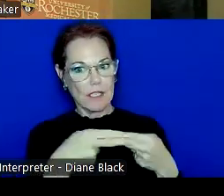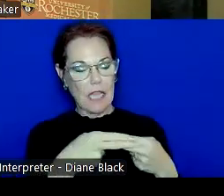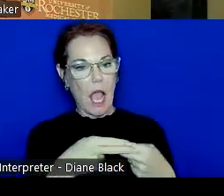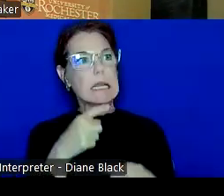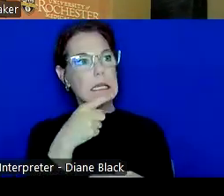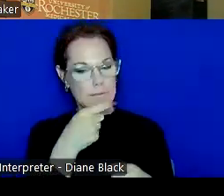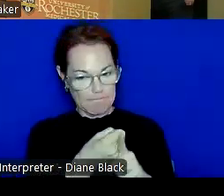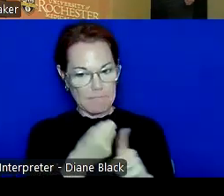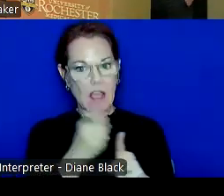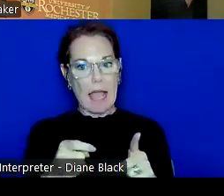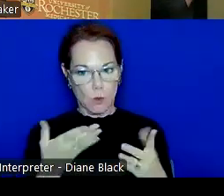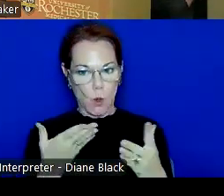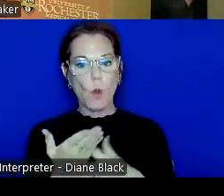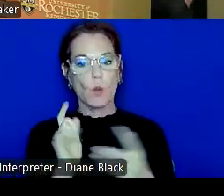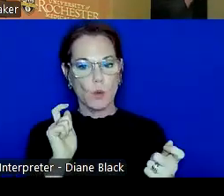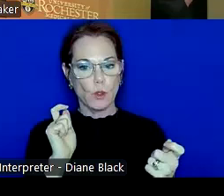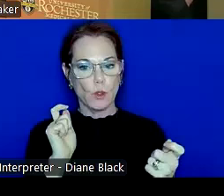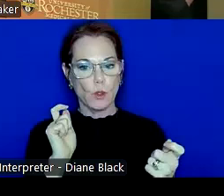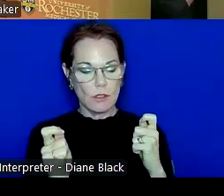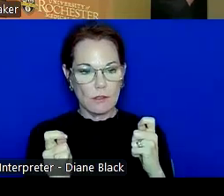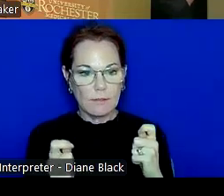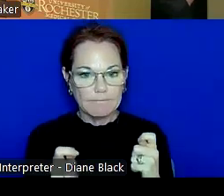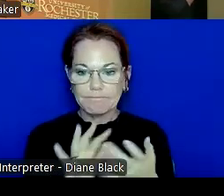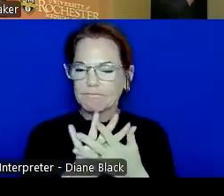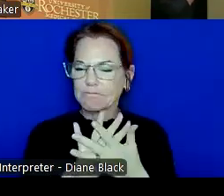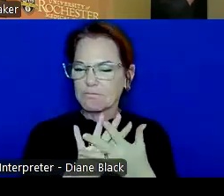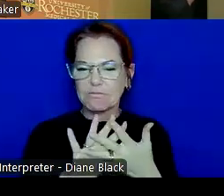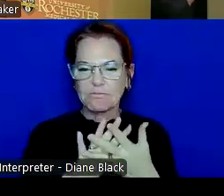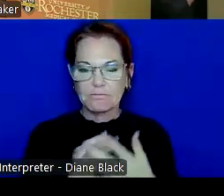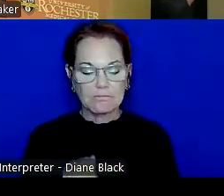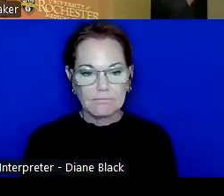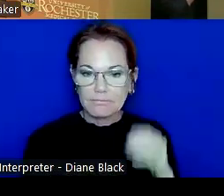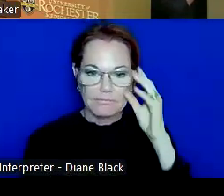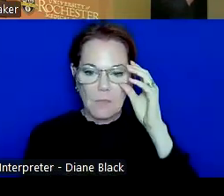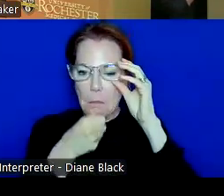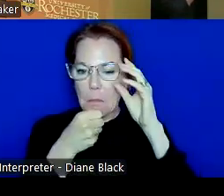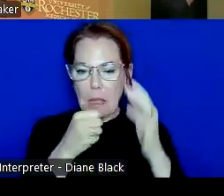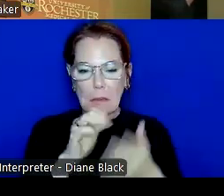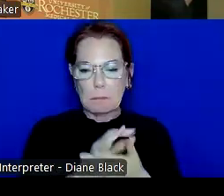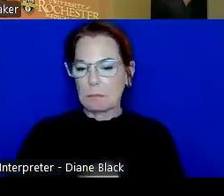changes to Mm-hmm.